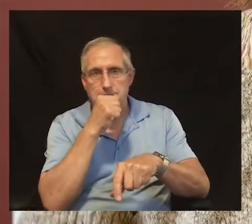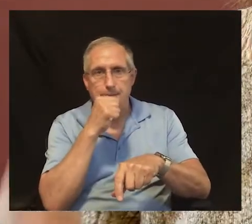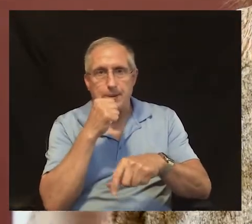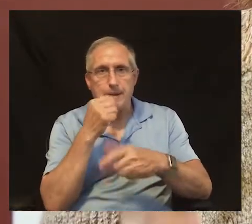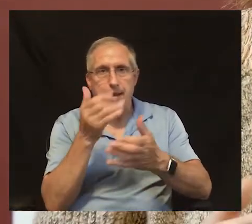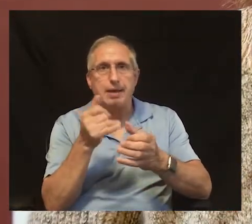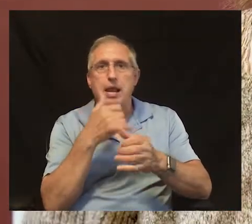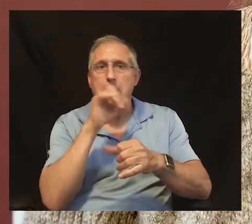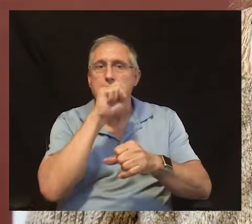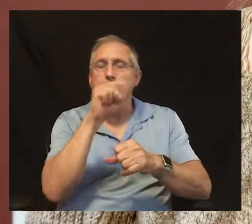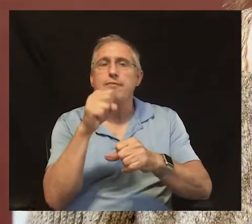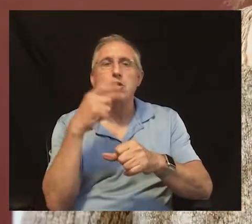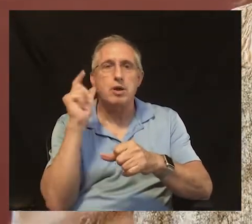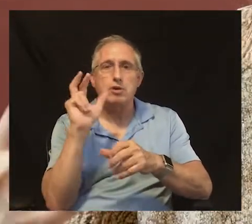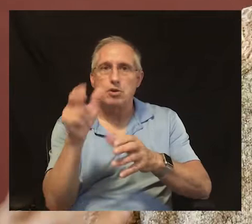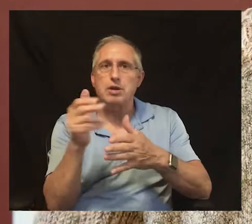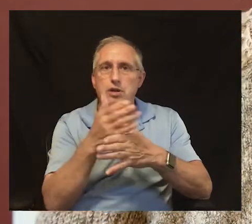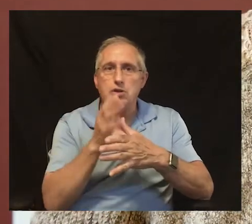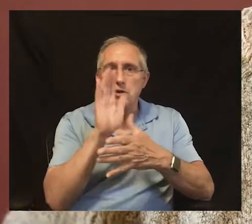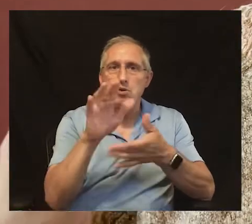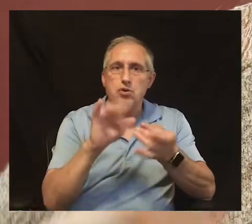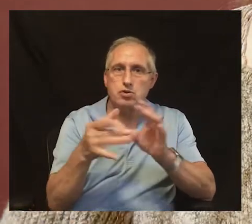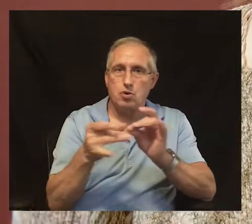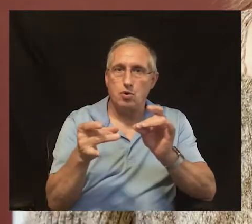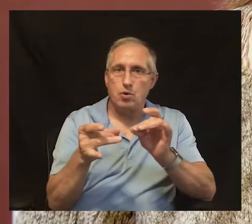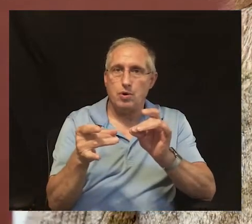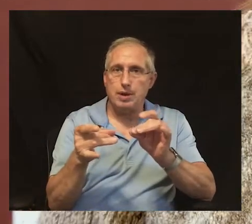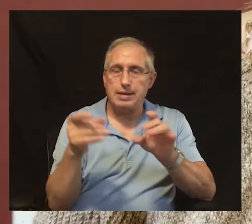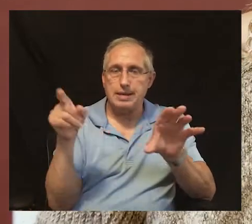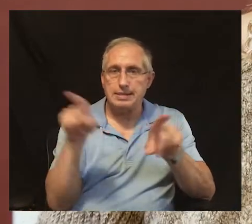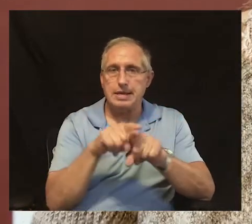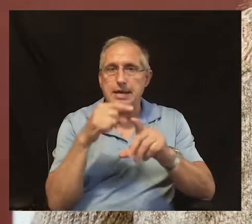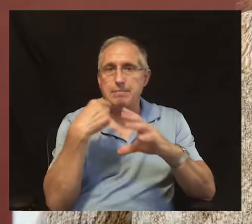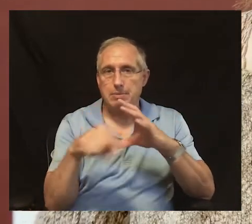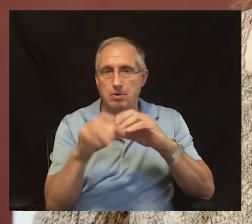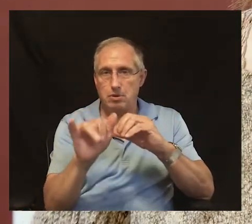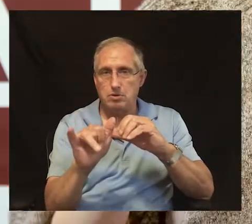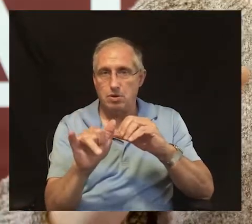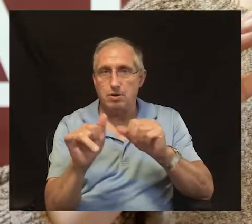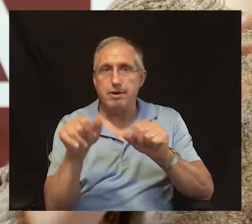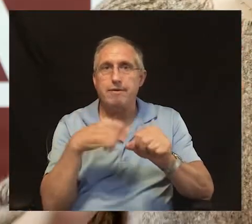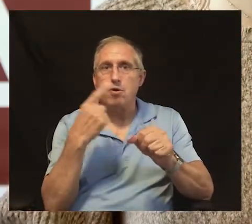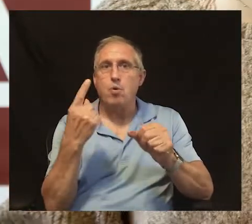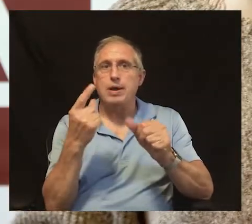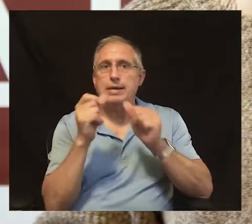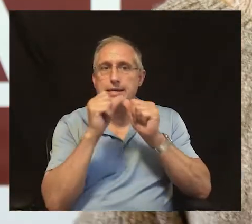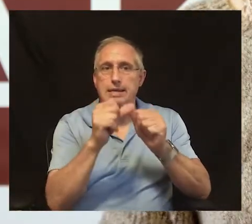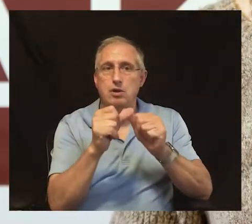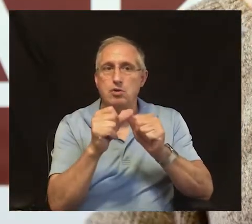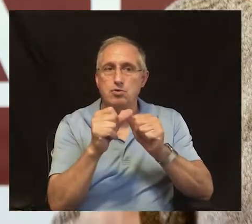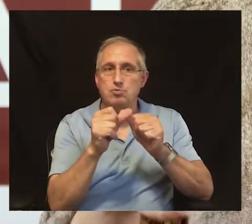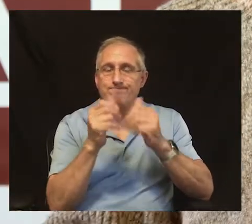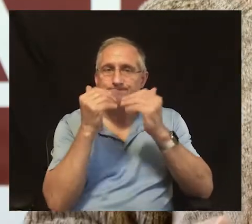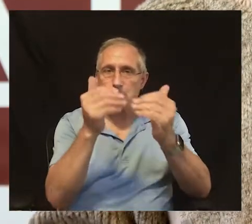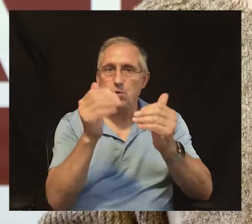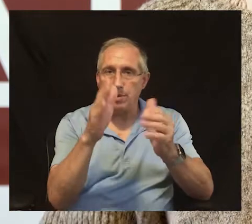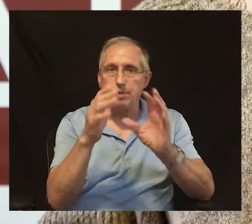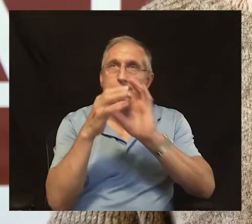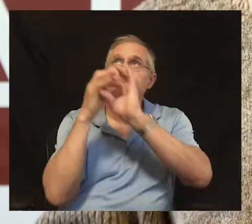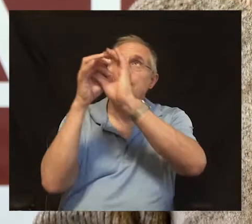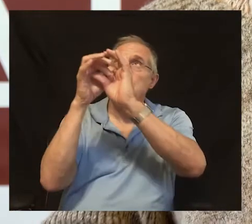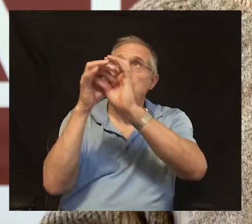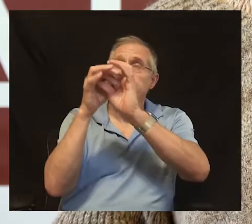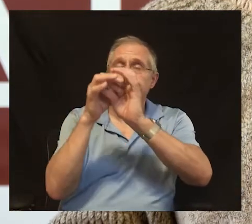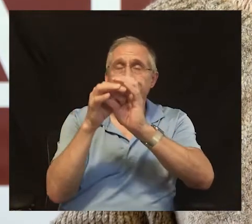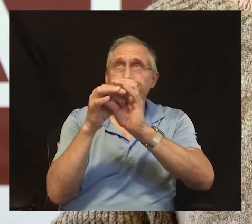going through, we would love to hear it. So you can share your story at that same email as well. And for everyone continuing to move forward with